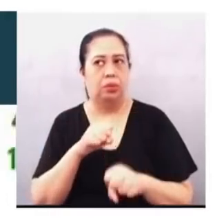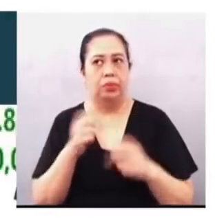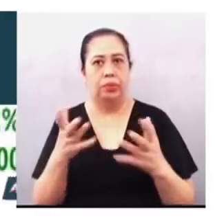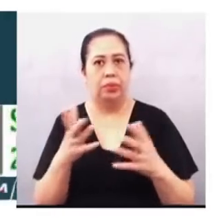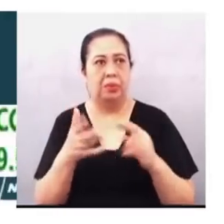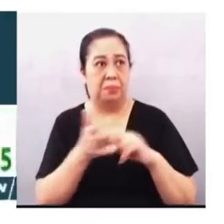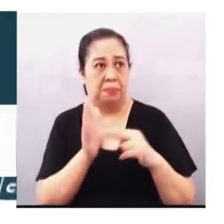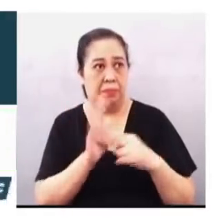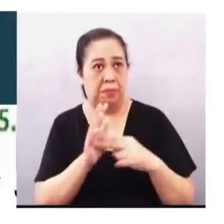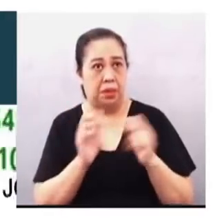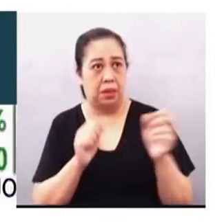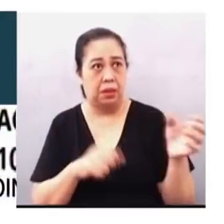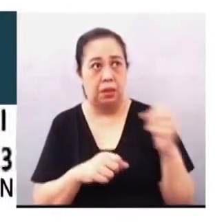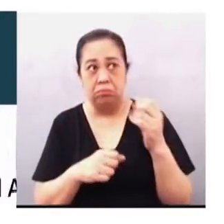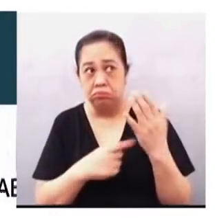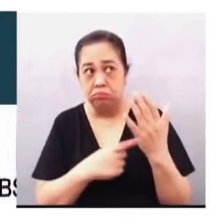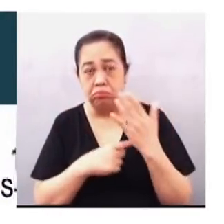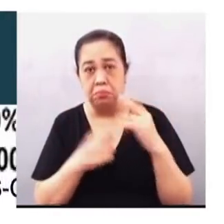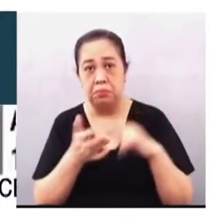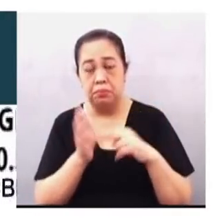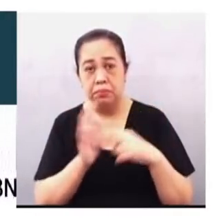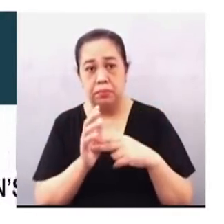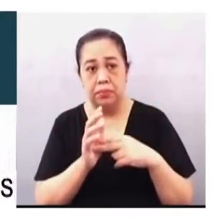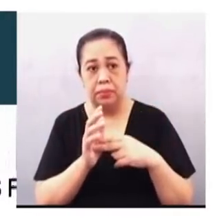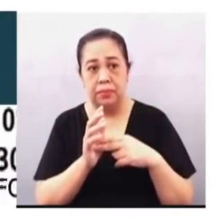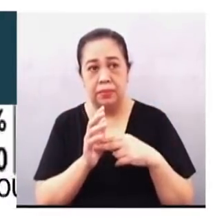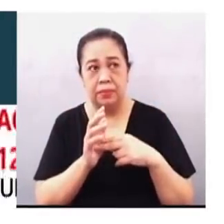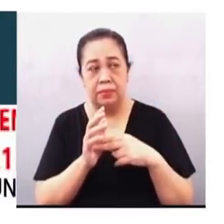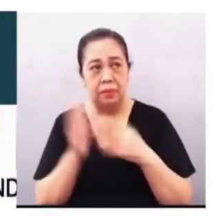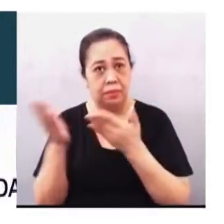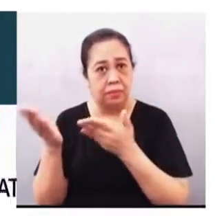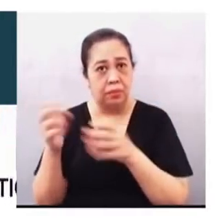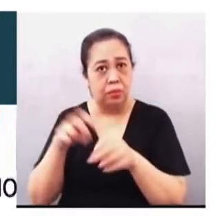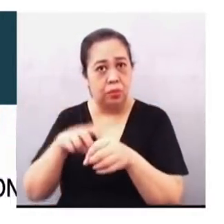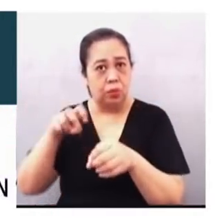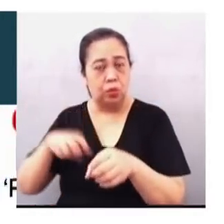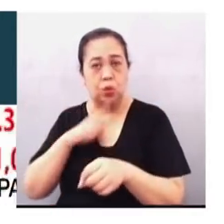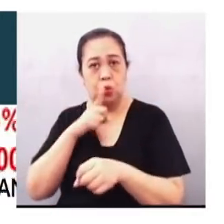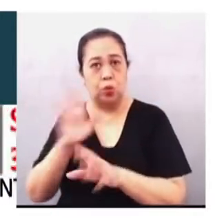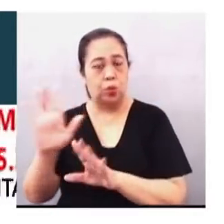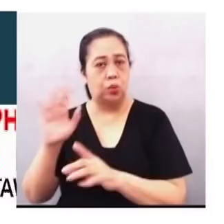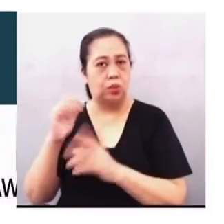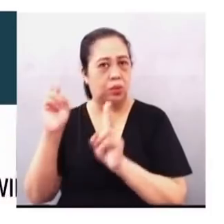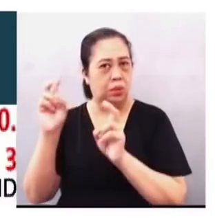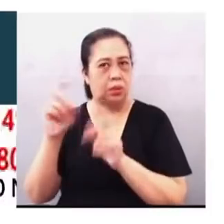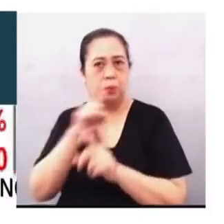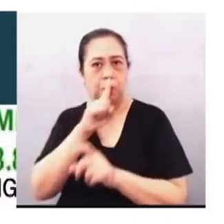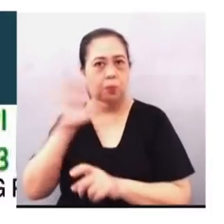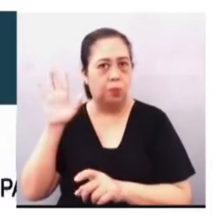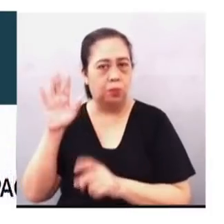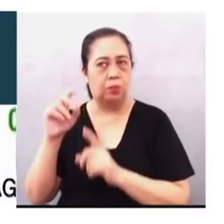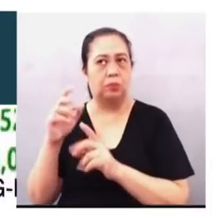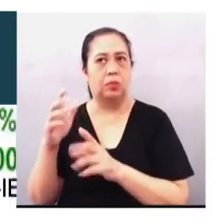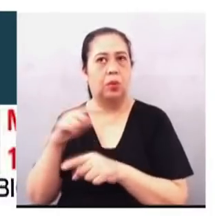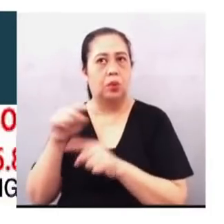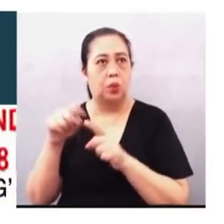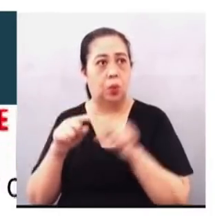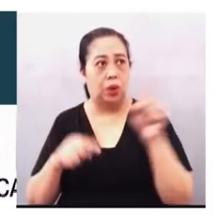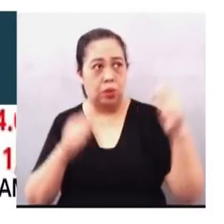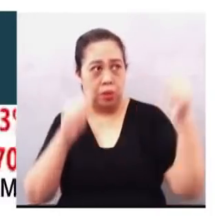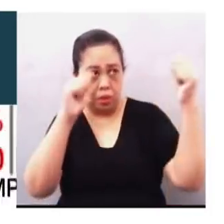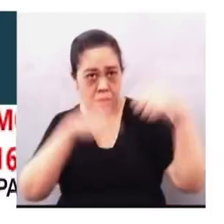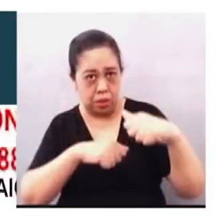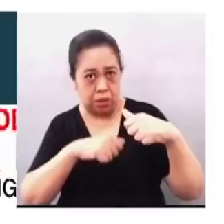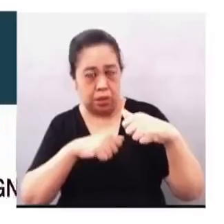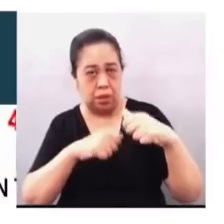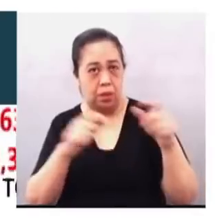that is a manifestation that he is true to his words when you agreed